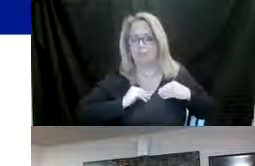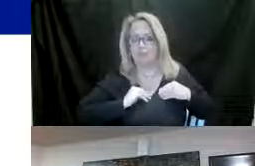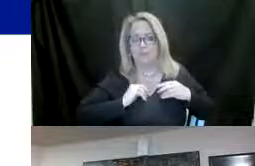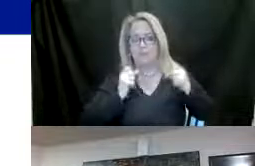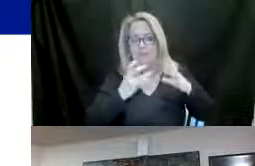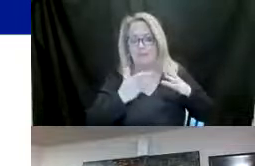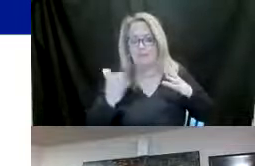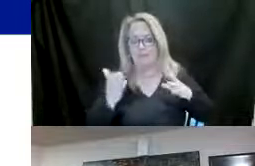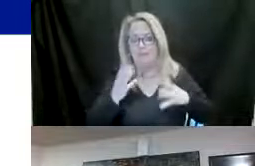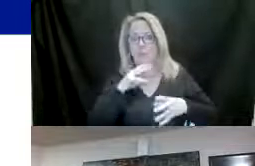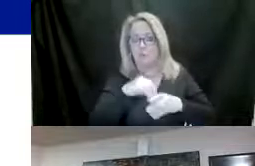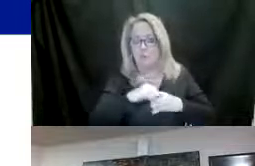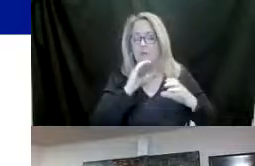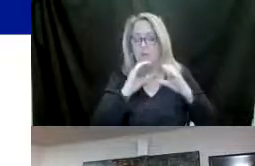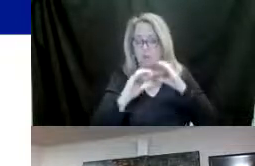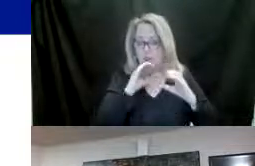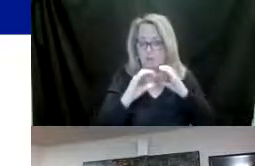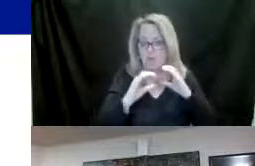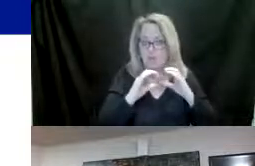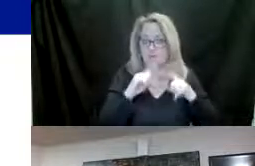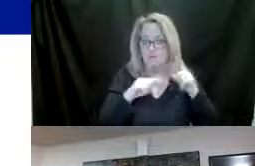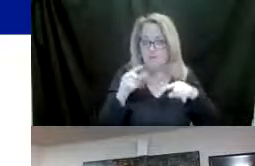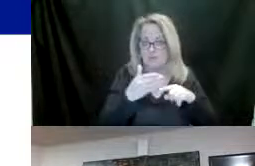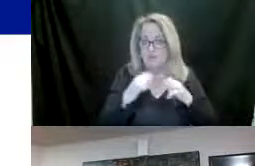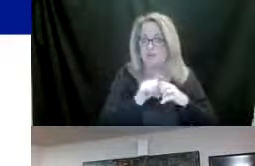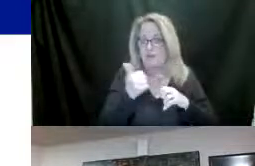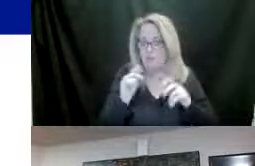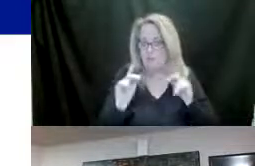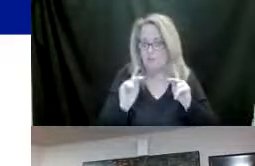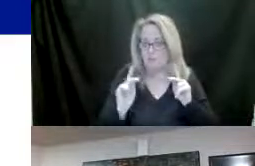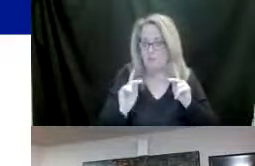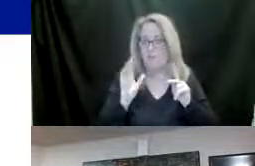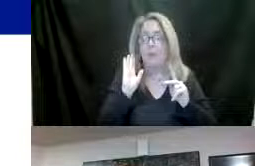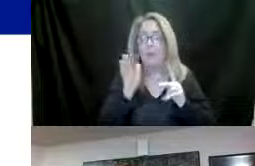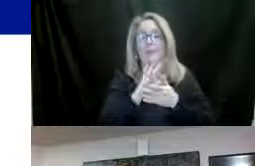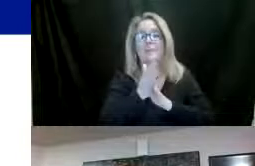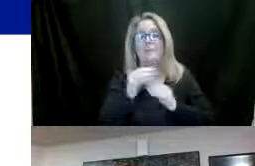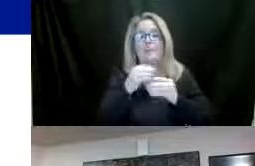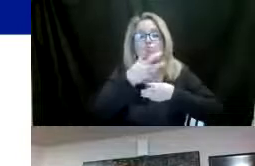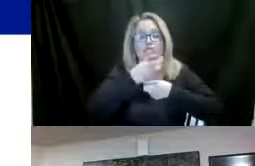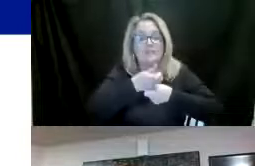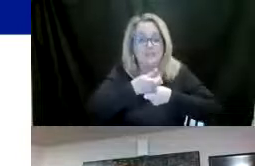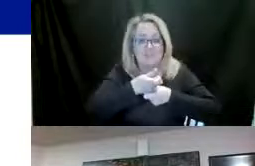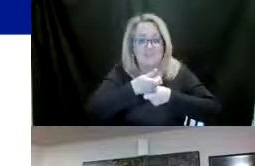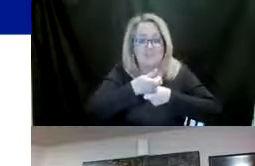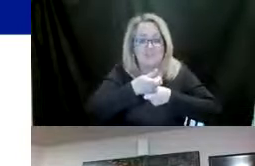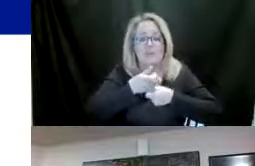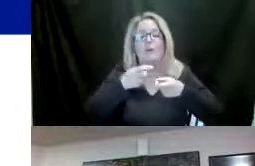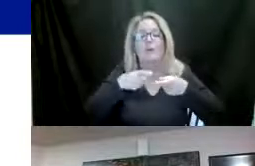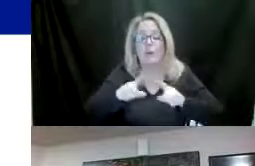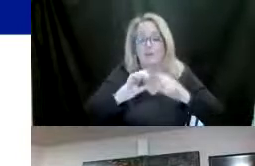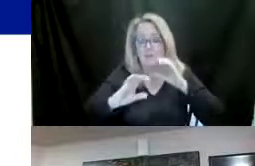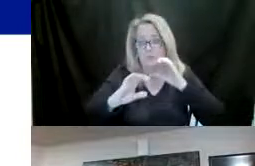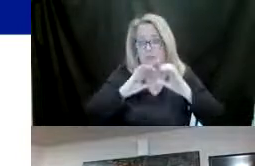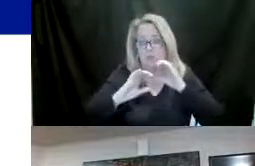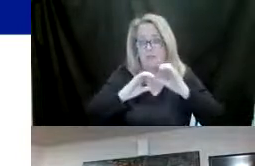including communication and things with others. And they will be more trusting of other people in communicating.